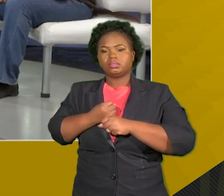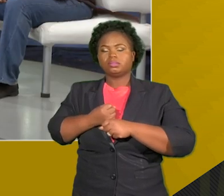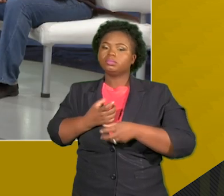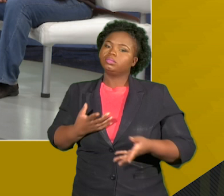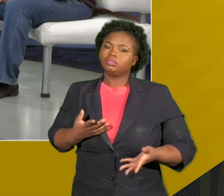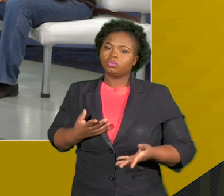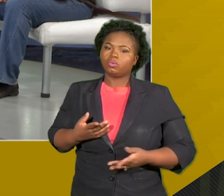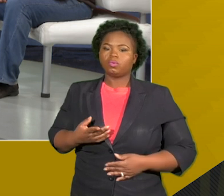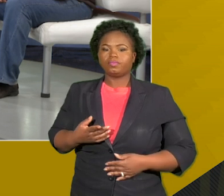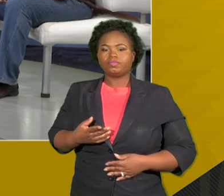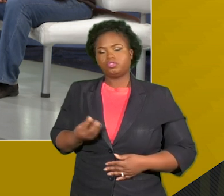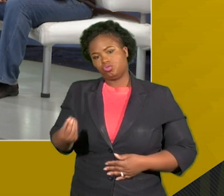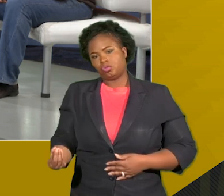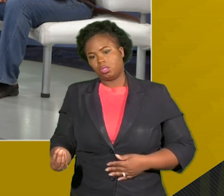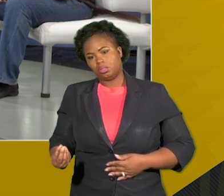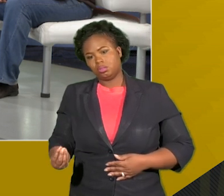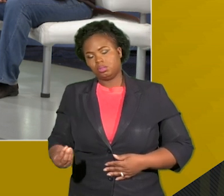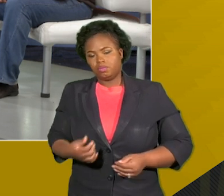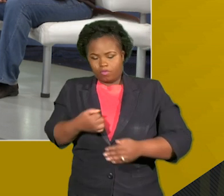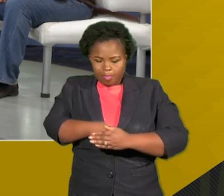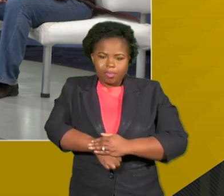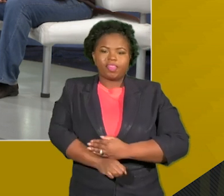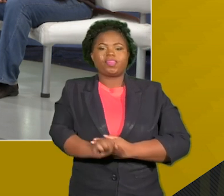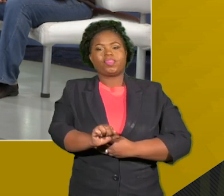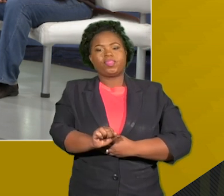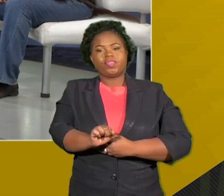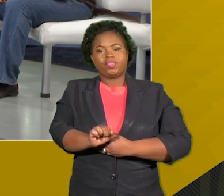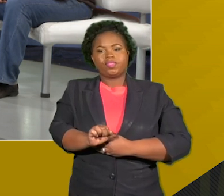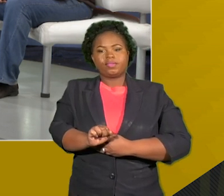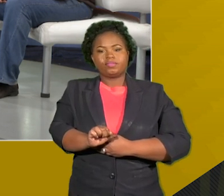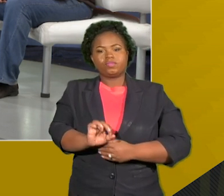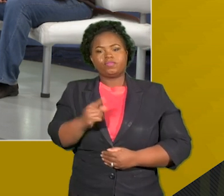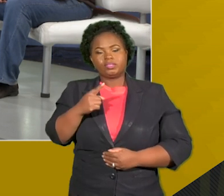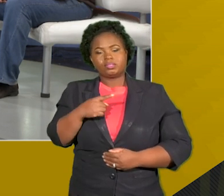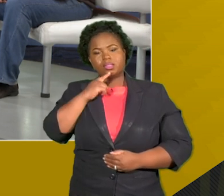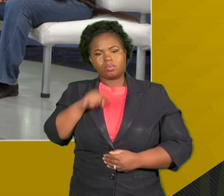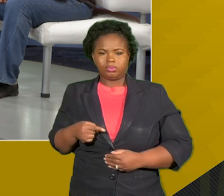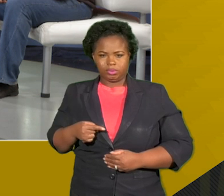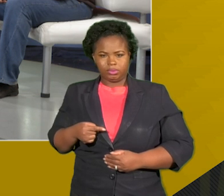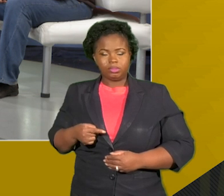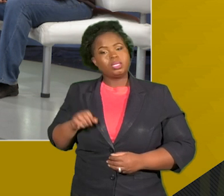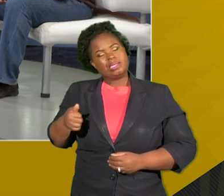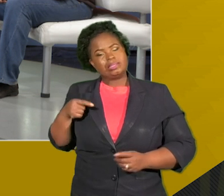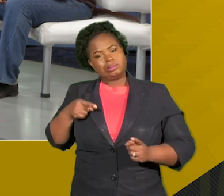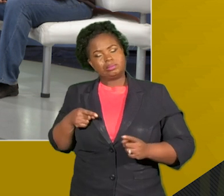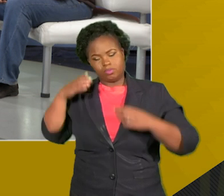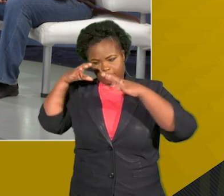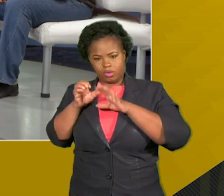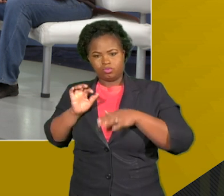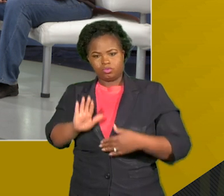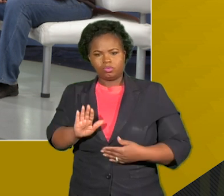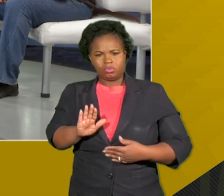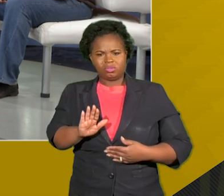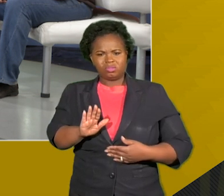first thousand years of a child. Okay. So from birth for the first thousand years. Yeah. So that's where our main focus is on.